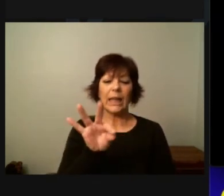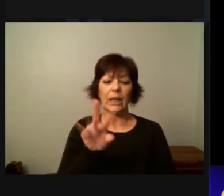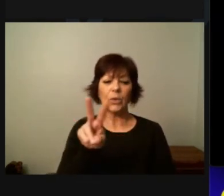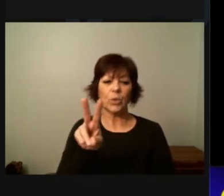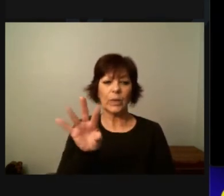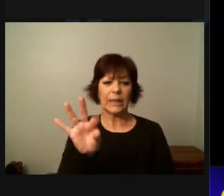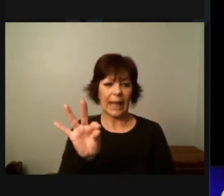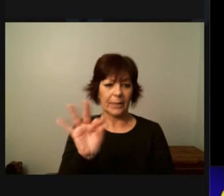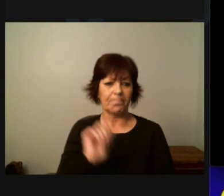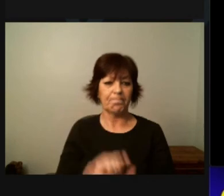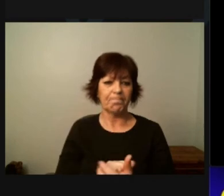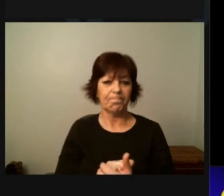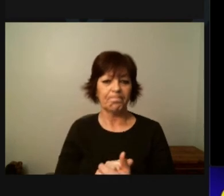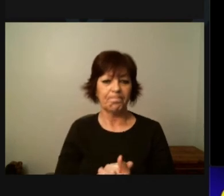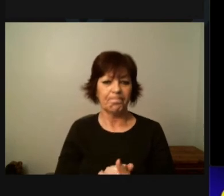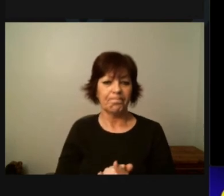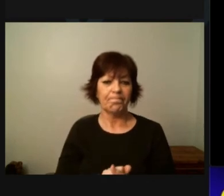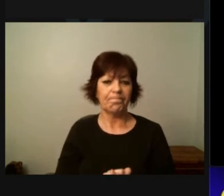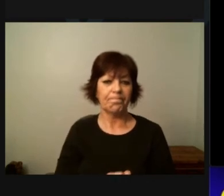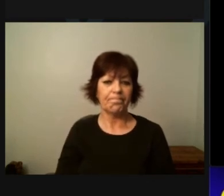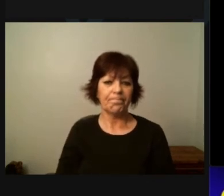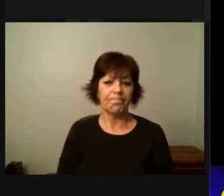858-2929 number.